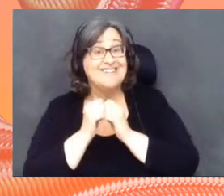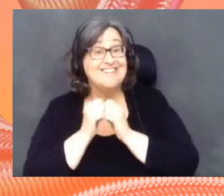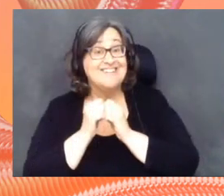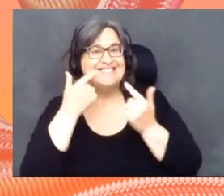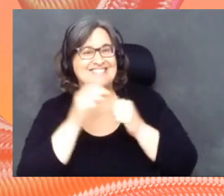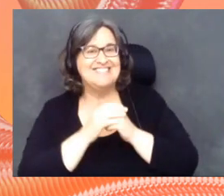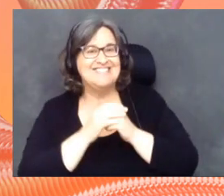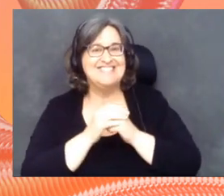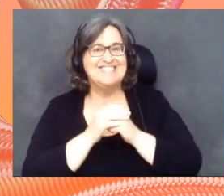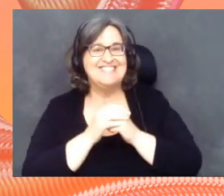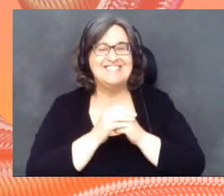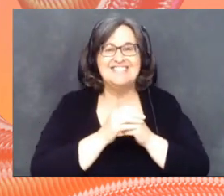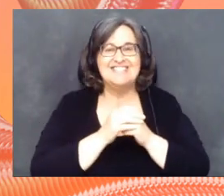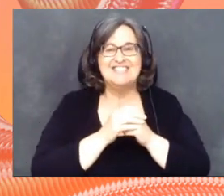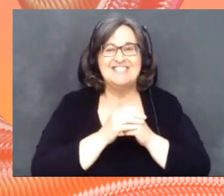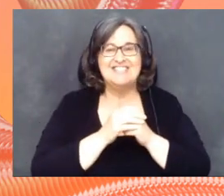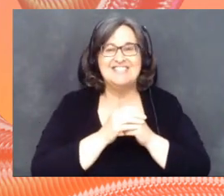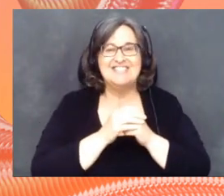Pallas Athena.